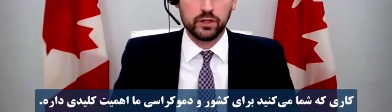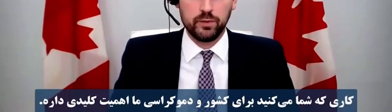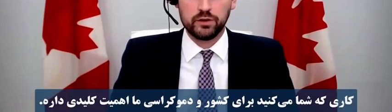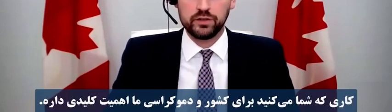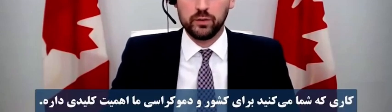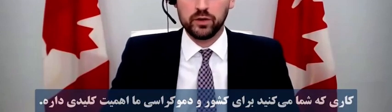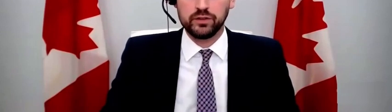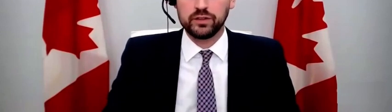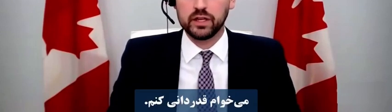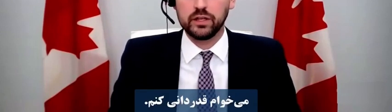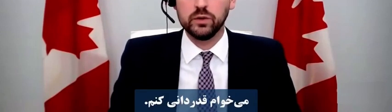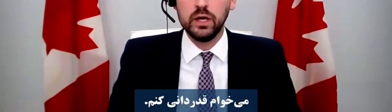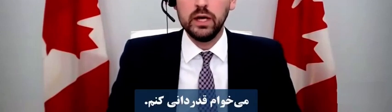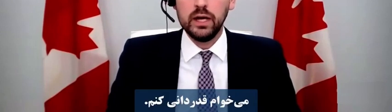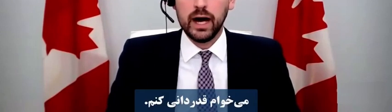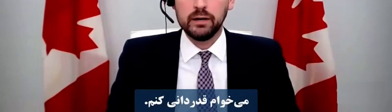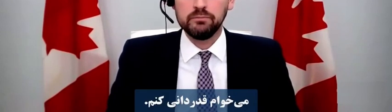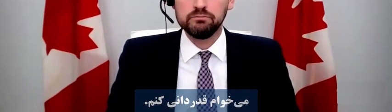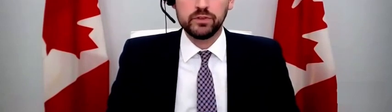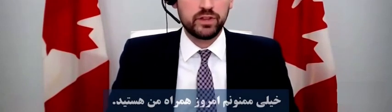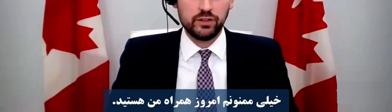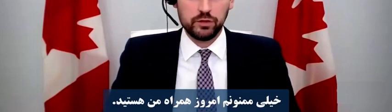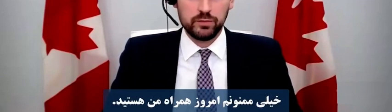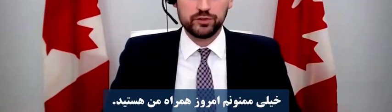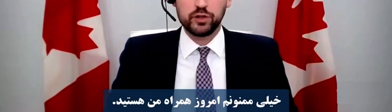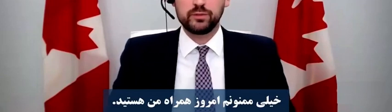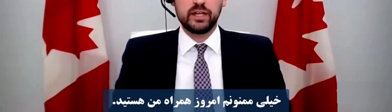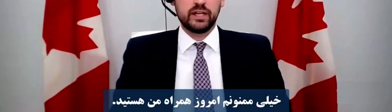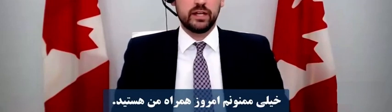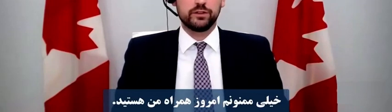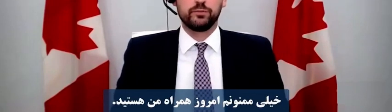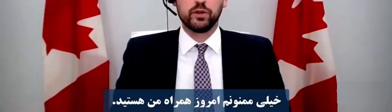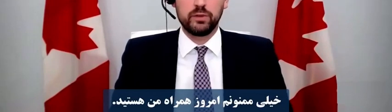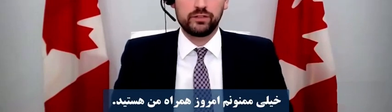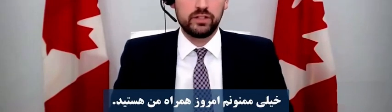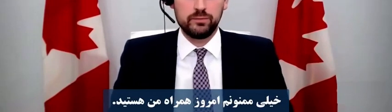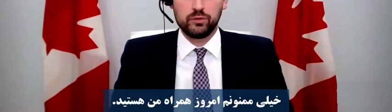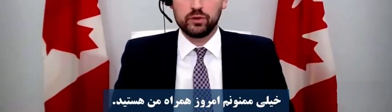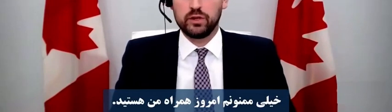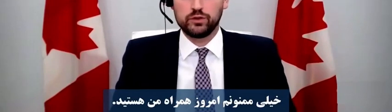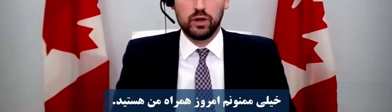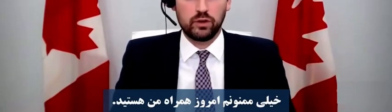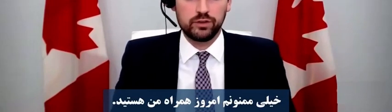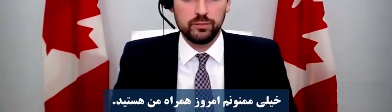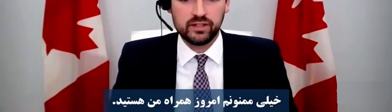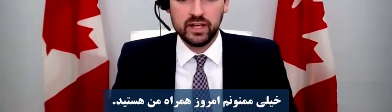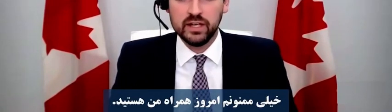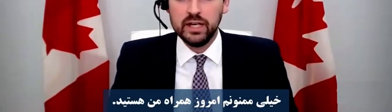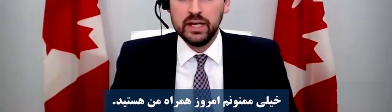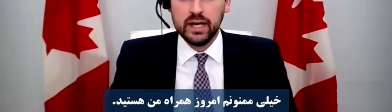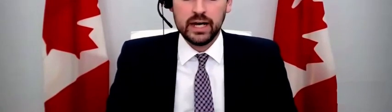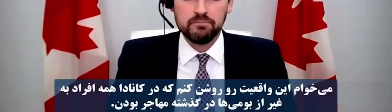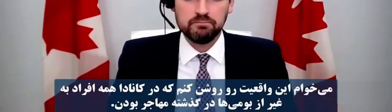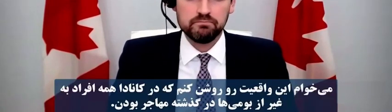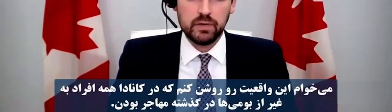and to our democracy, and I want to say thank you. Thank you so much for joining me here this morning. Merci de me rejoindre ce